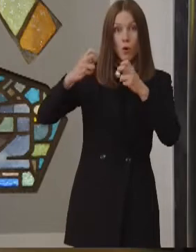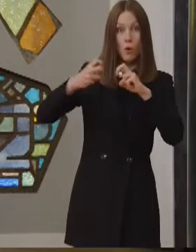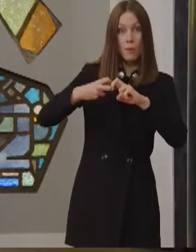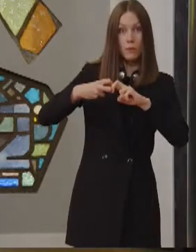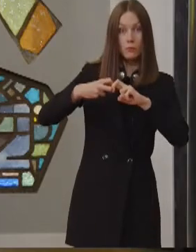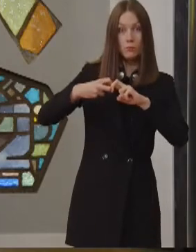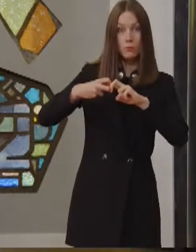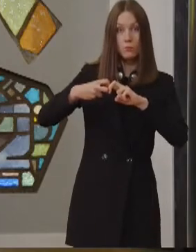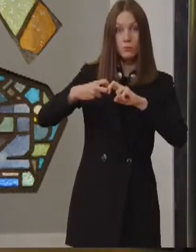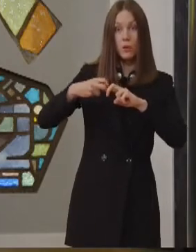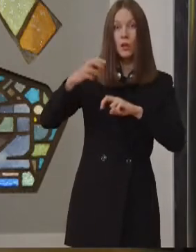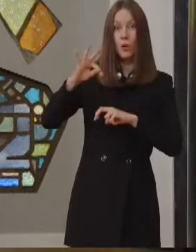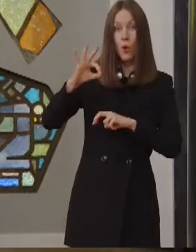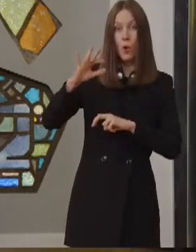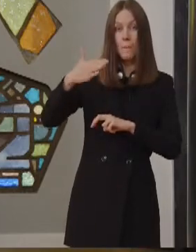about the problems